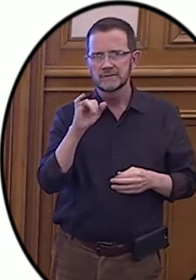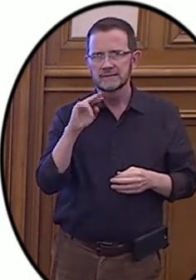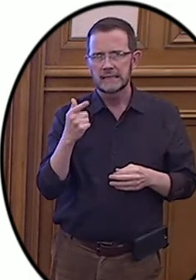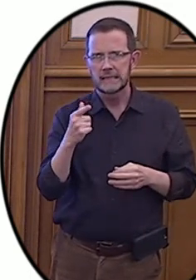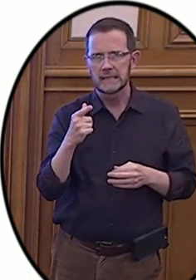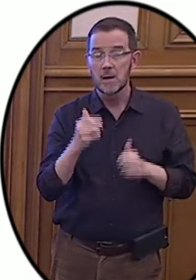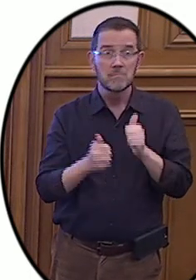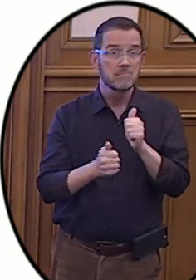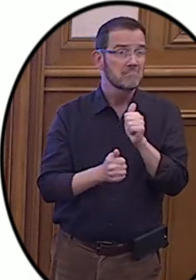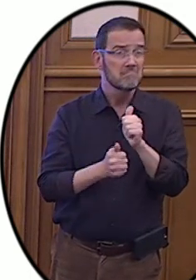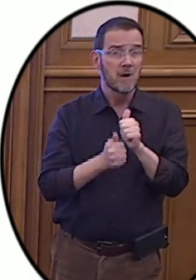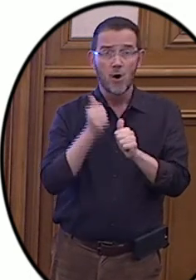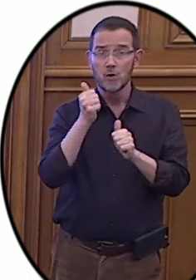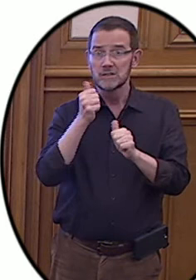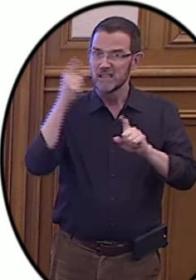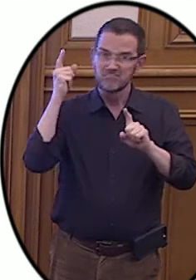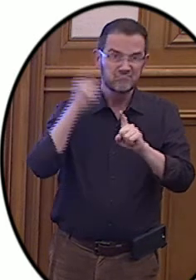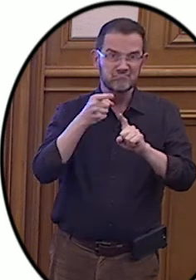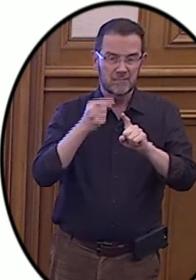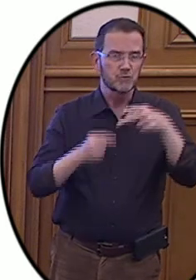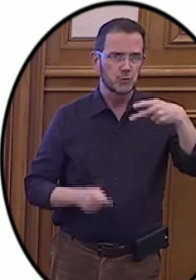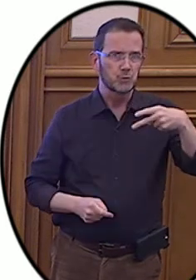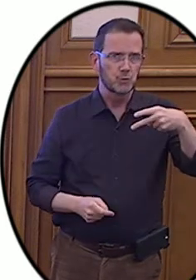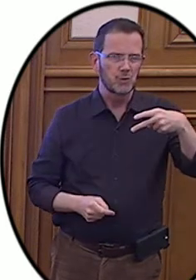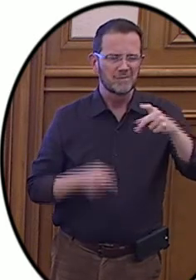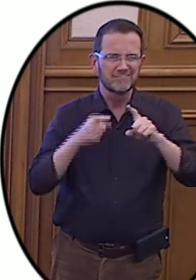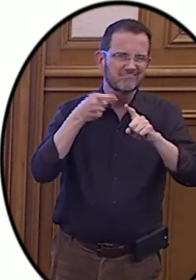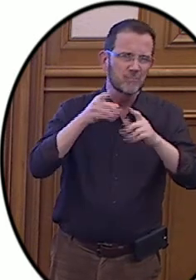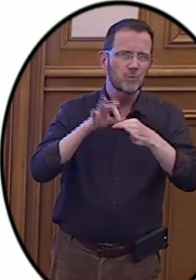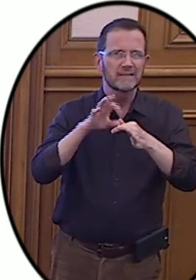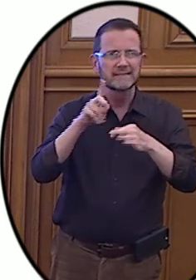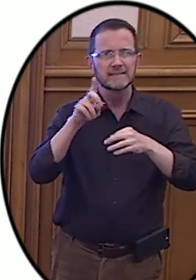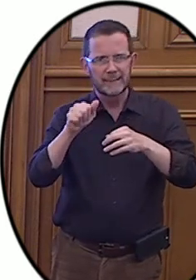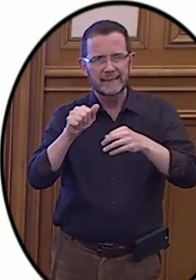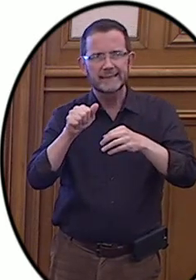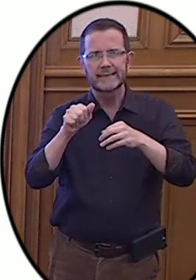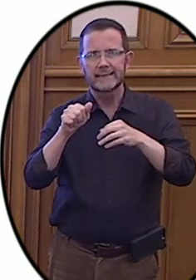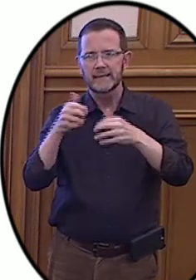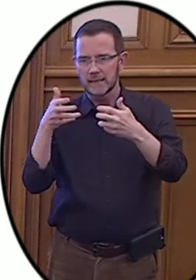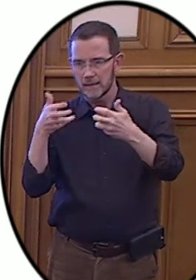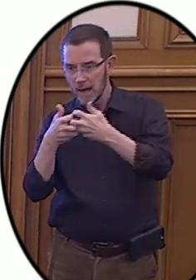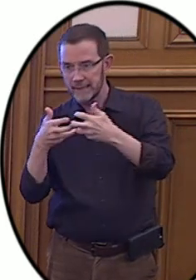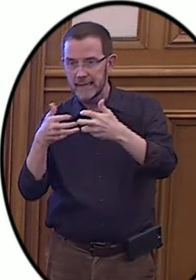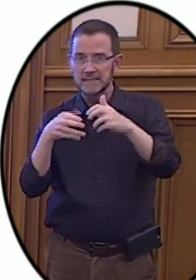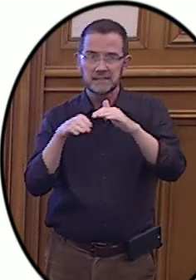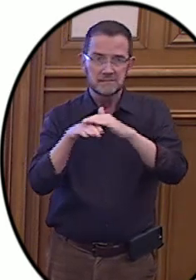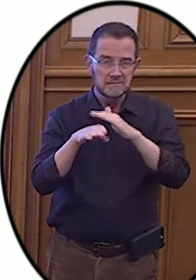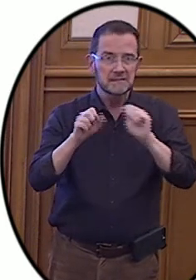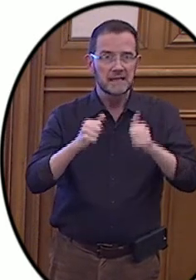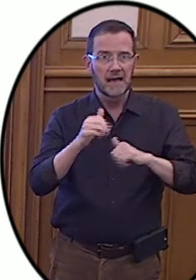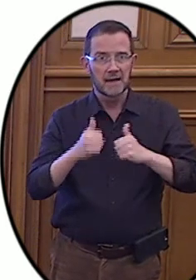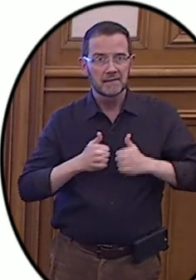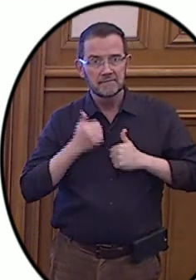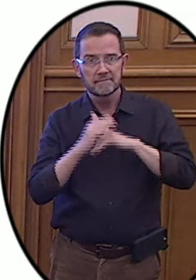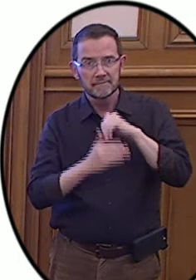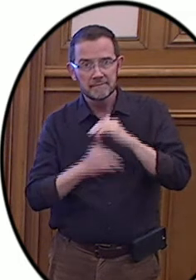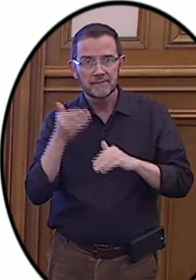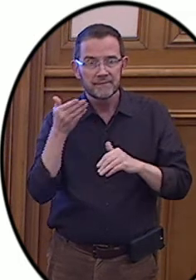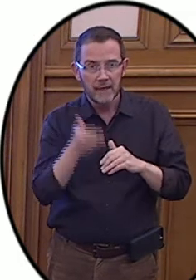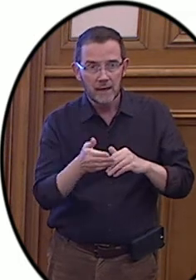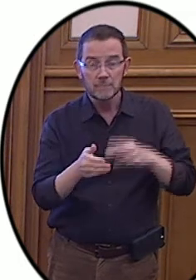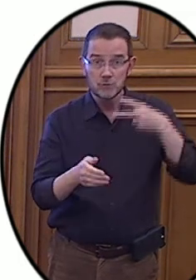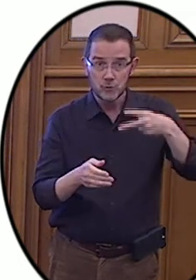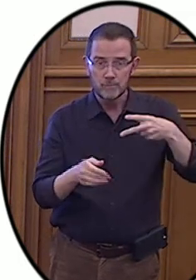most relevant for disability accommodations in housing are